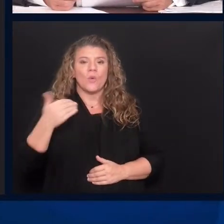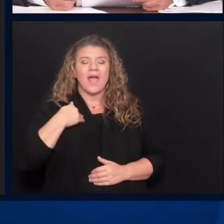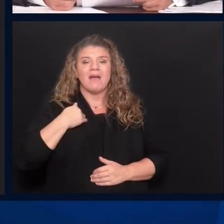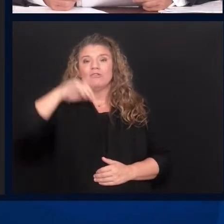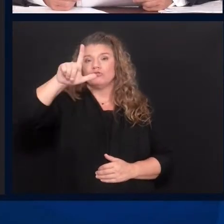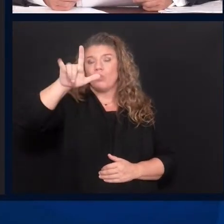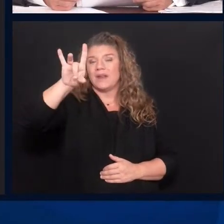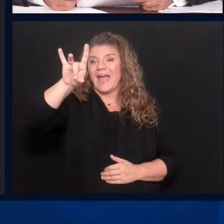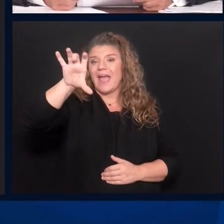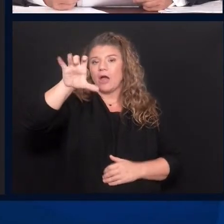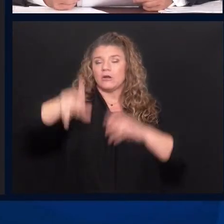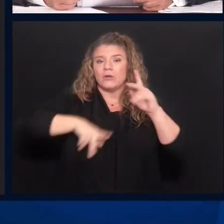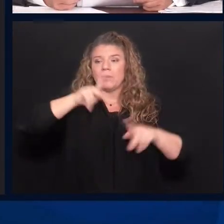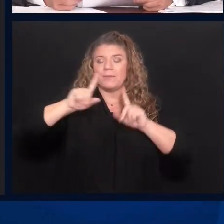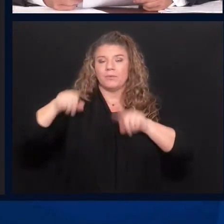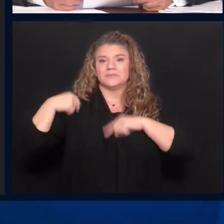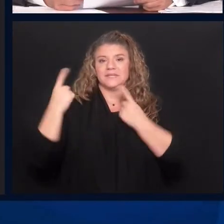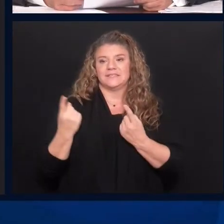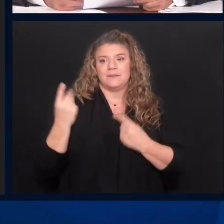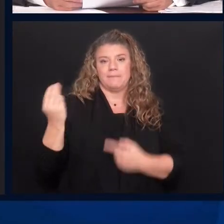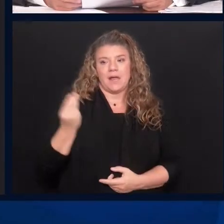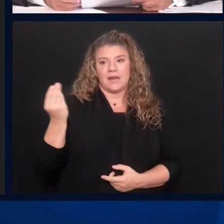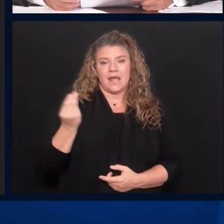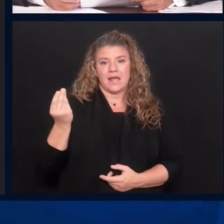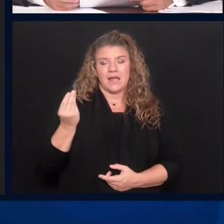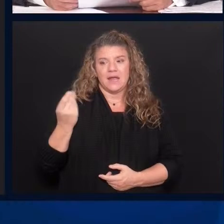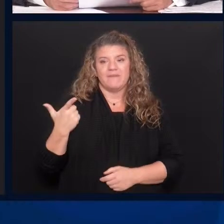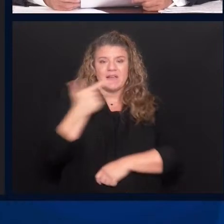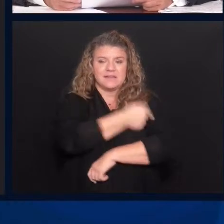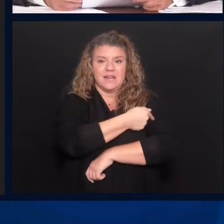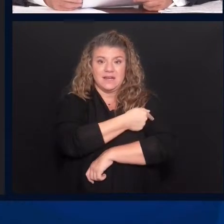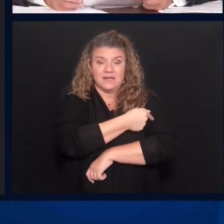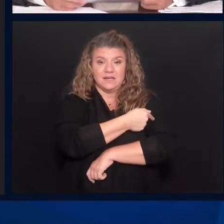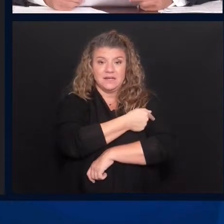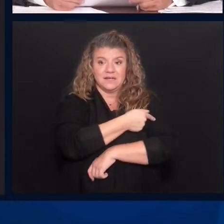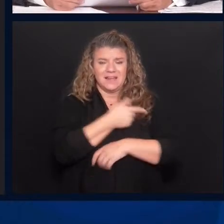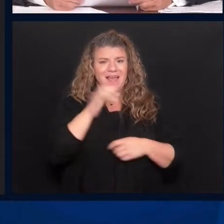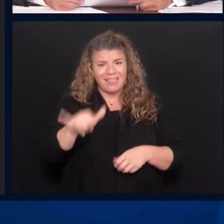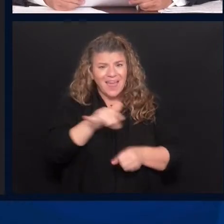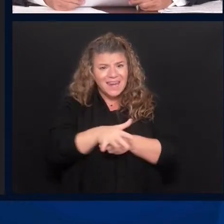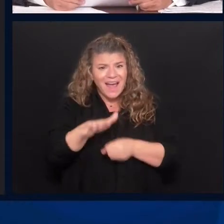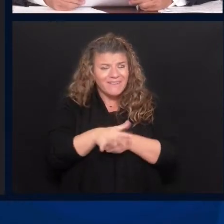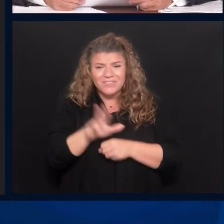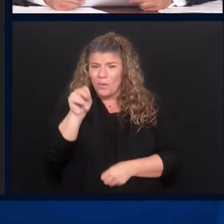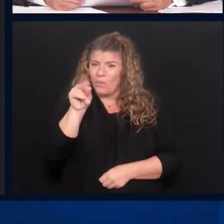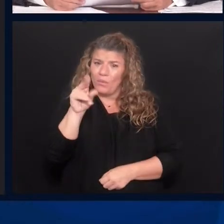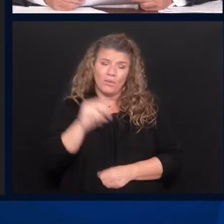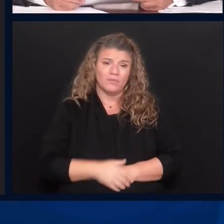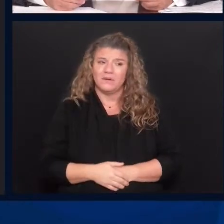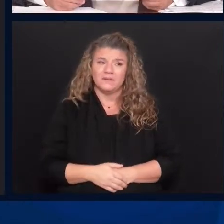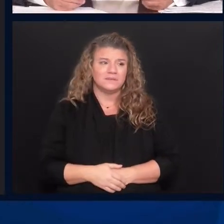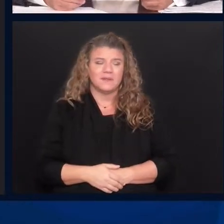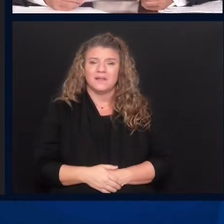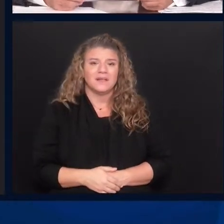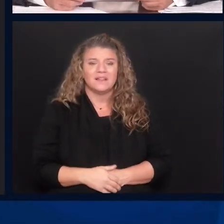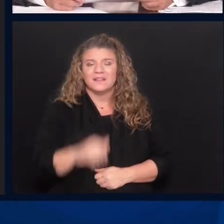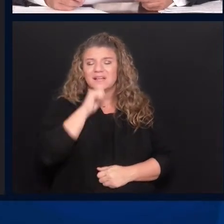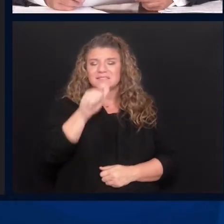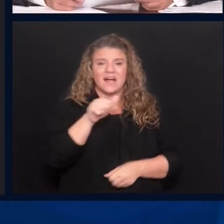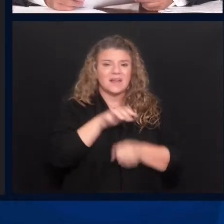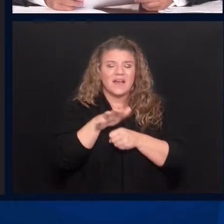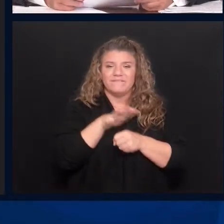people since our last briefing that got vaccinated. That's not enough. That's nowhere close to